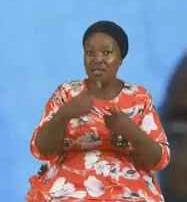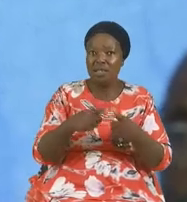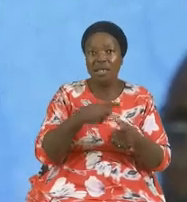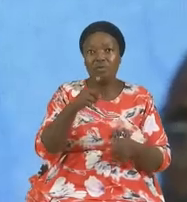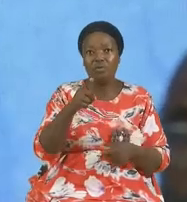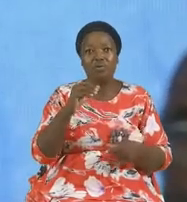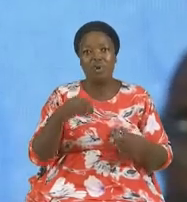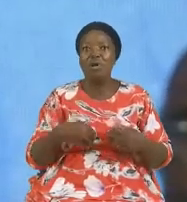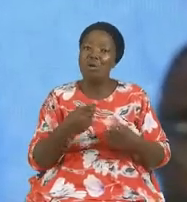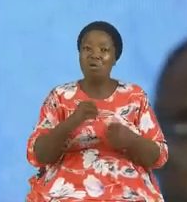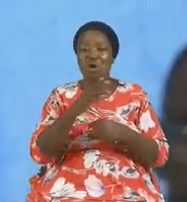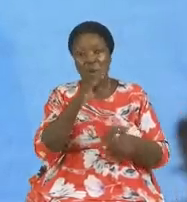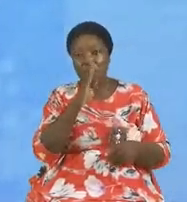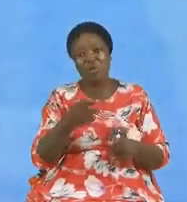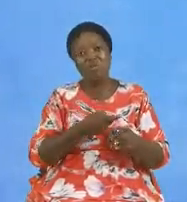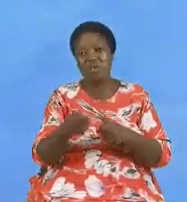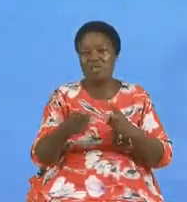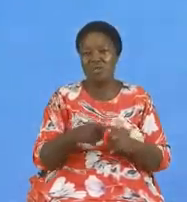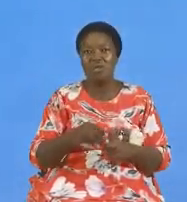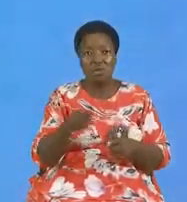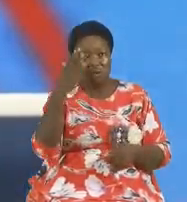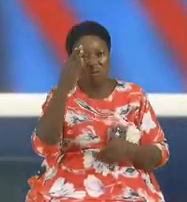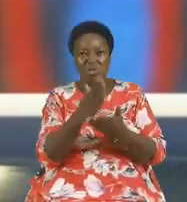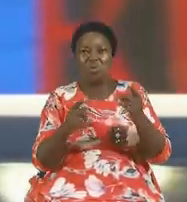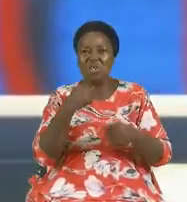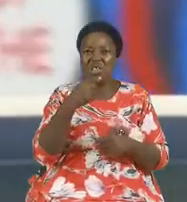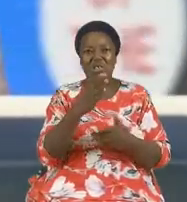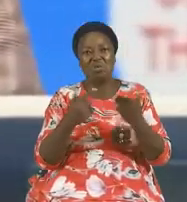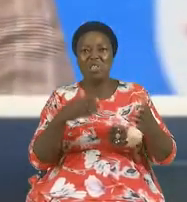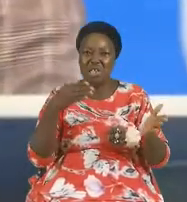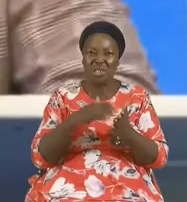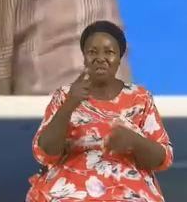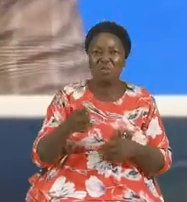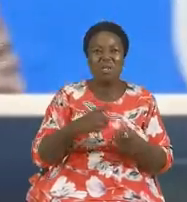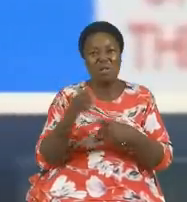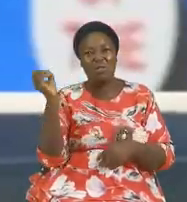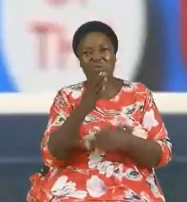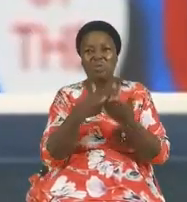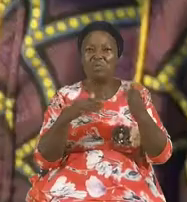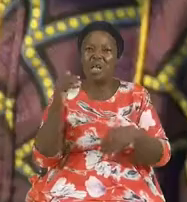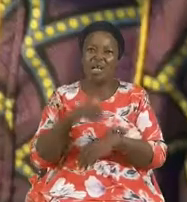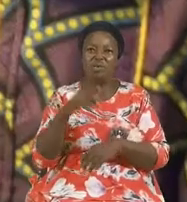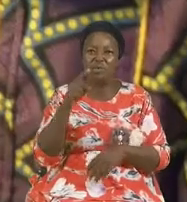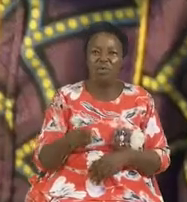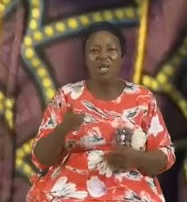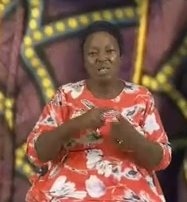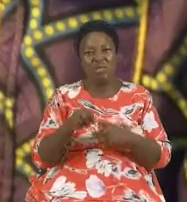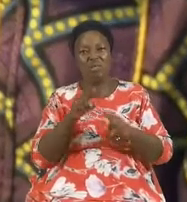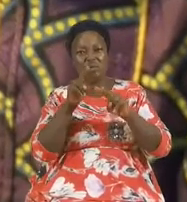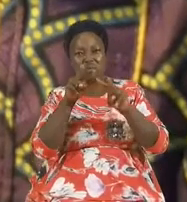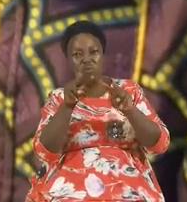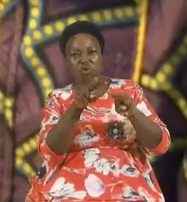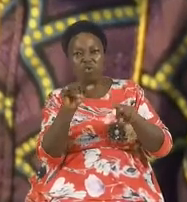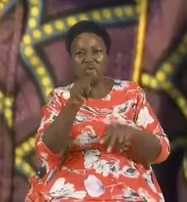we do? Remember. And then you are being persecuted, and you know somebody is saying something about you,